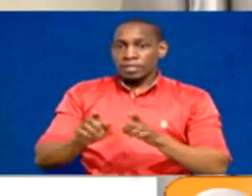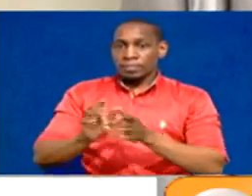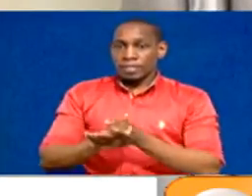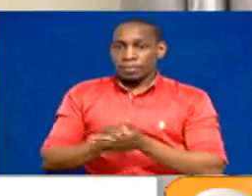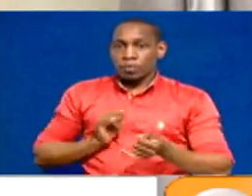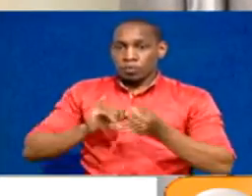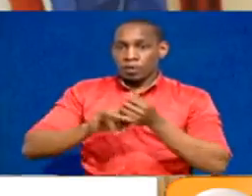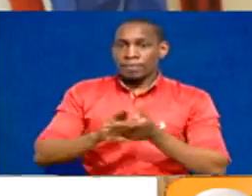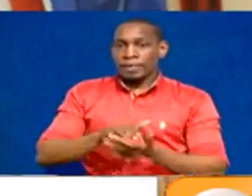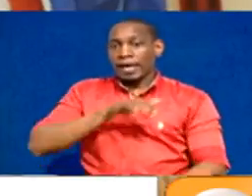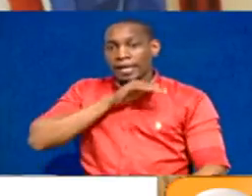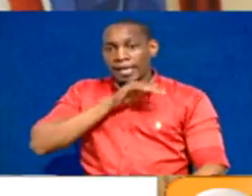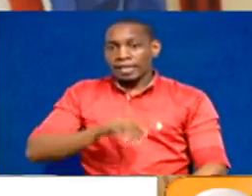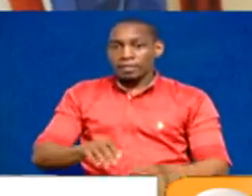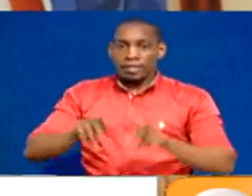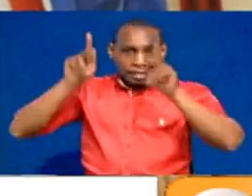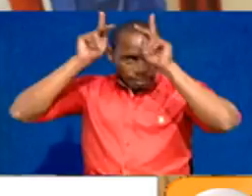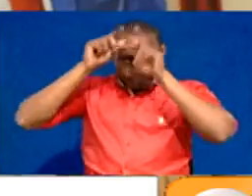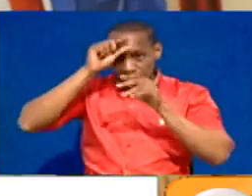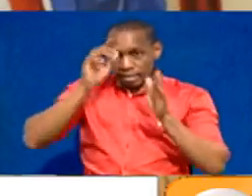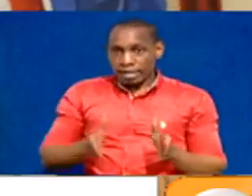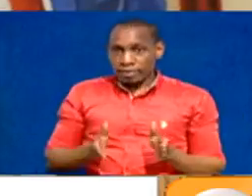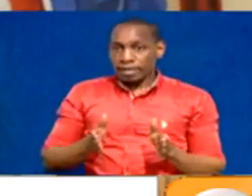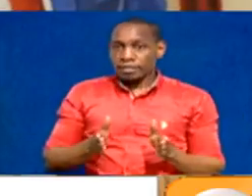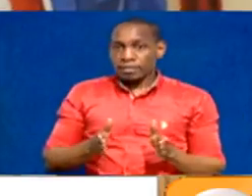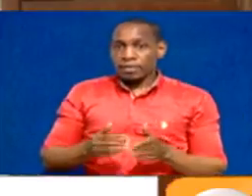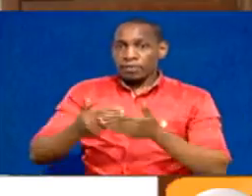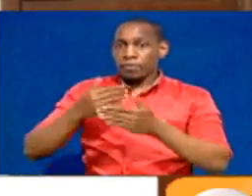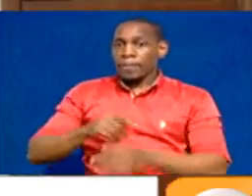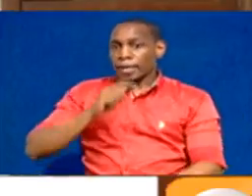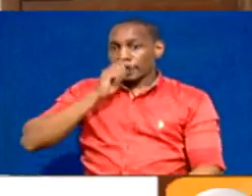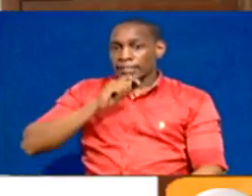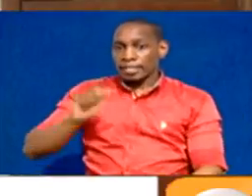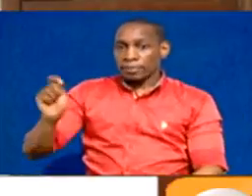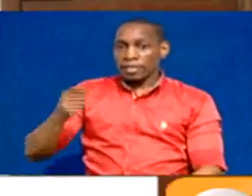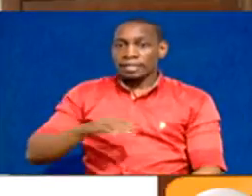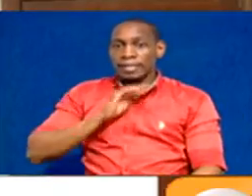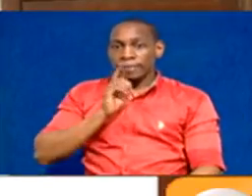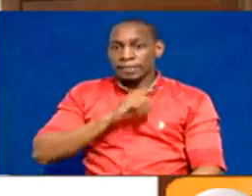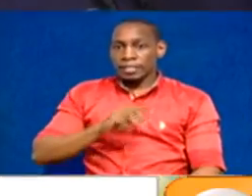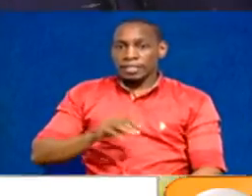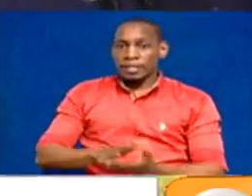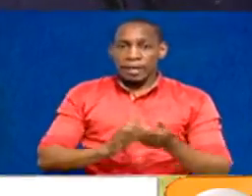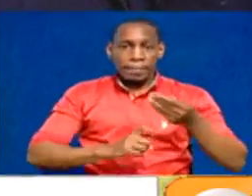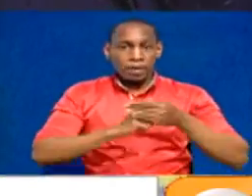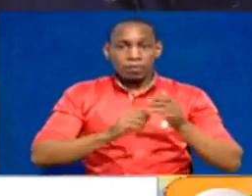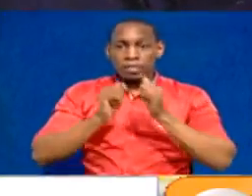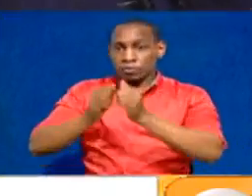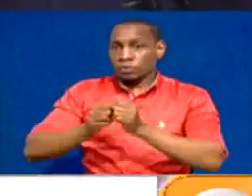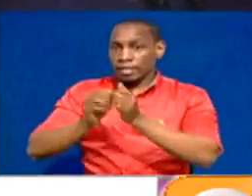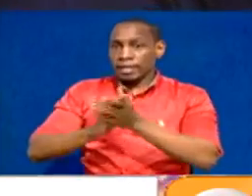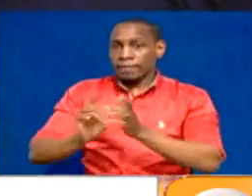the ODM party leader Raila Odinga, Kakamega Governor Wycliffe Oparanya, former Tanzanian President the late John Pombe Magufuli,